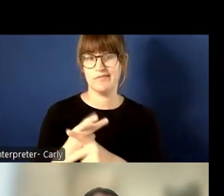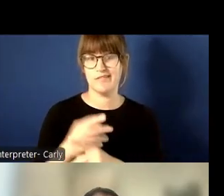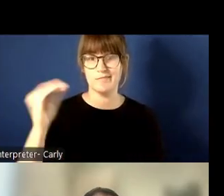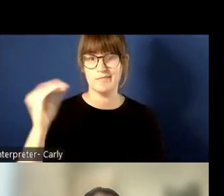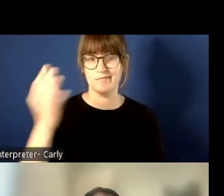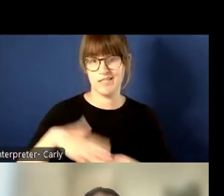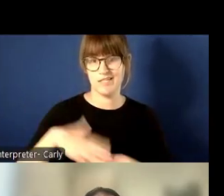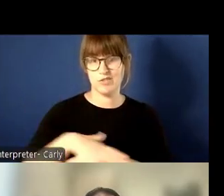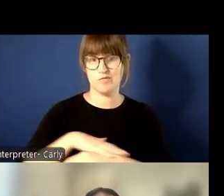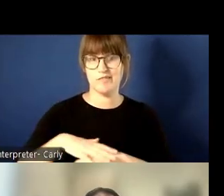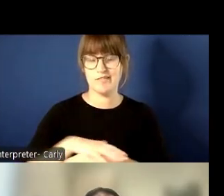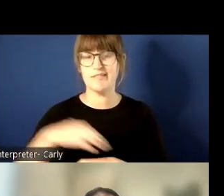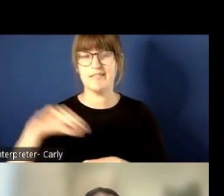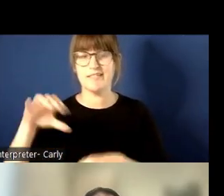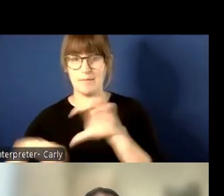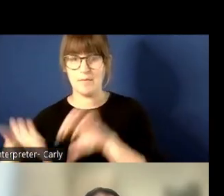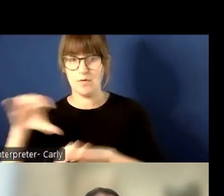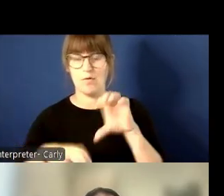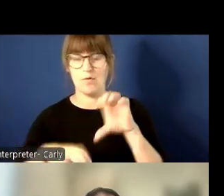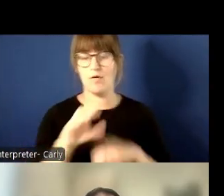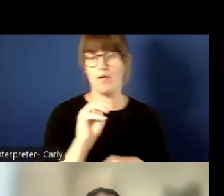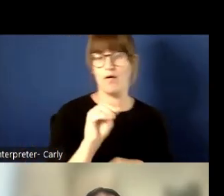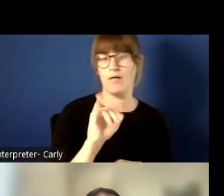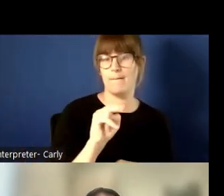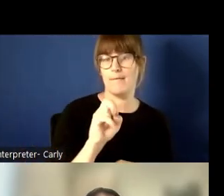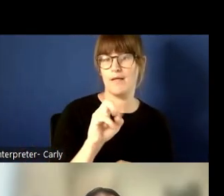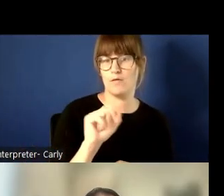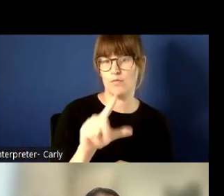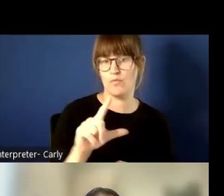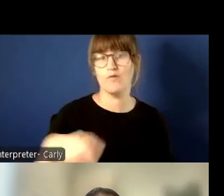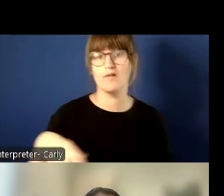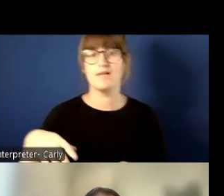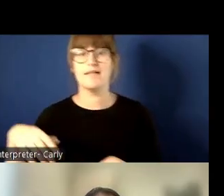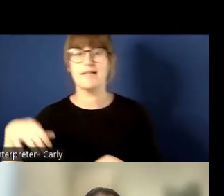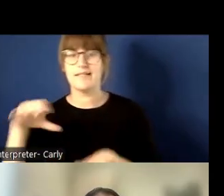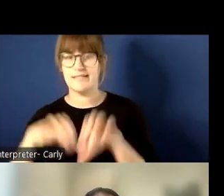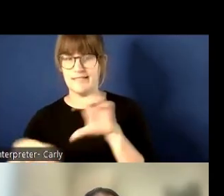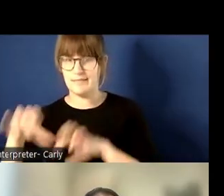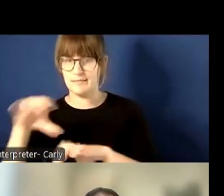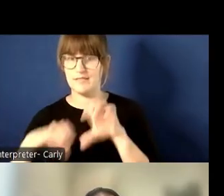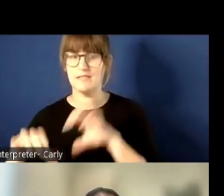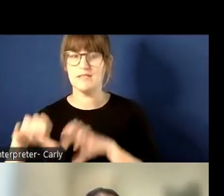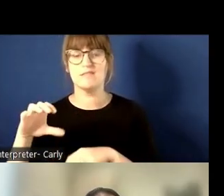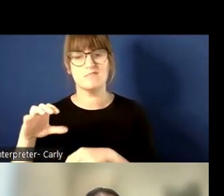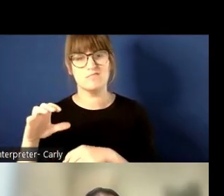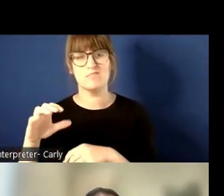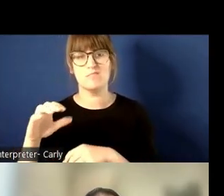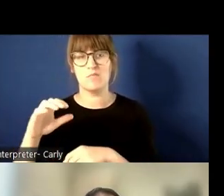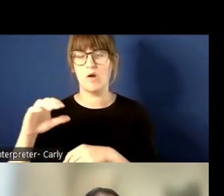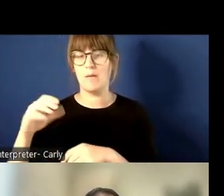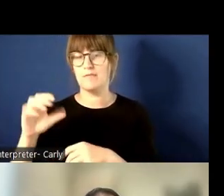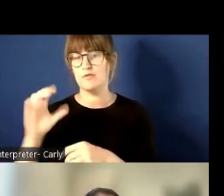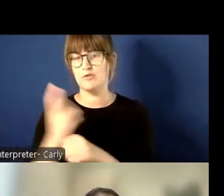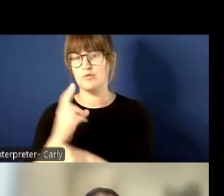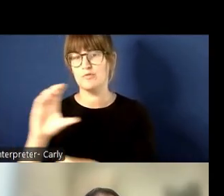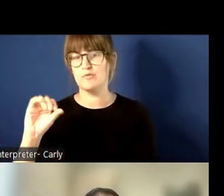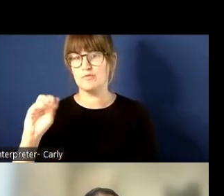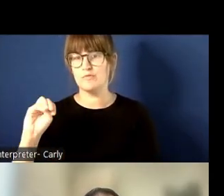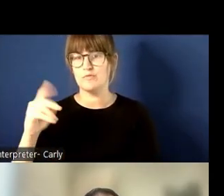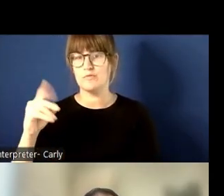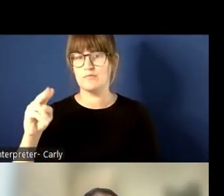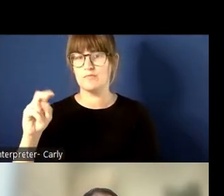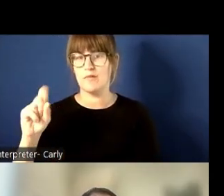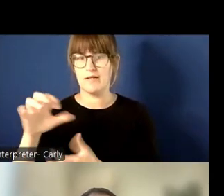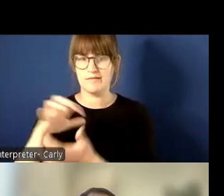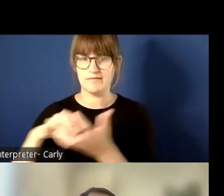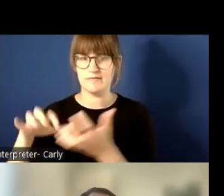or mineral sunscreen. So chemical sunscreens consist of organic carbon-based compounds. These work by absorbing the UV radiation and converting